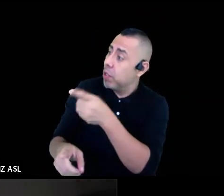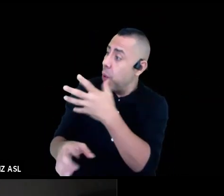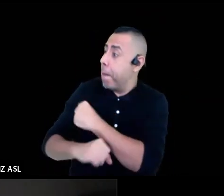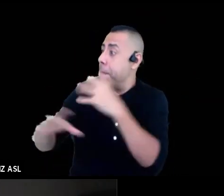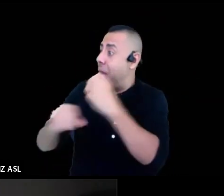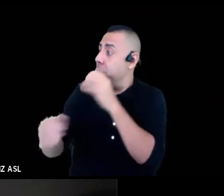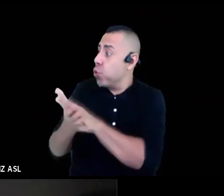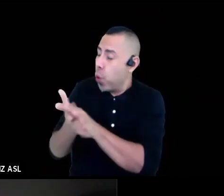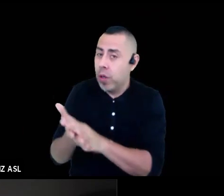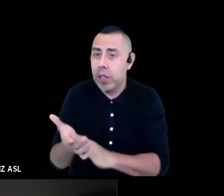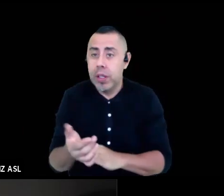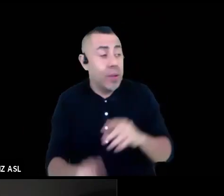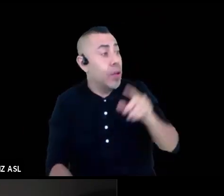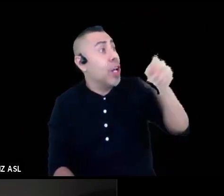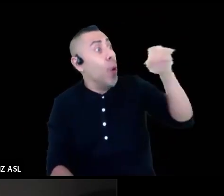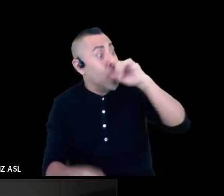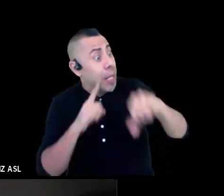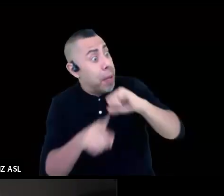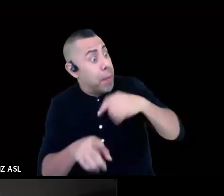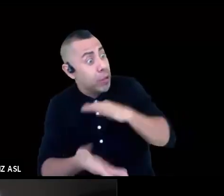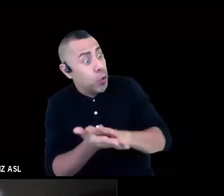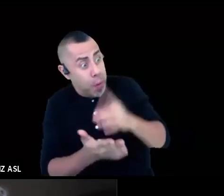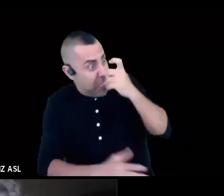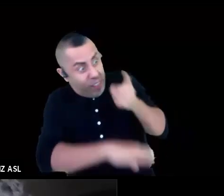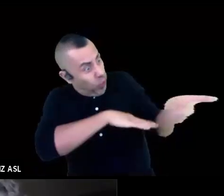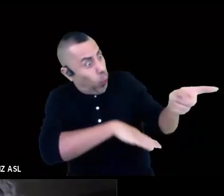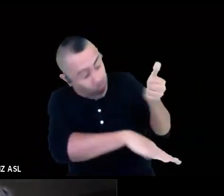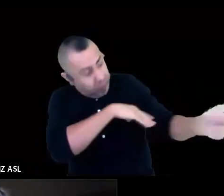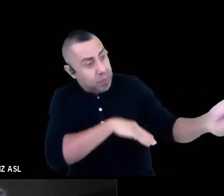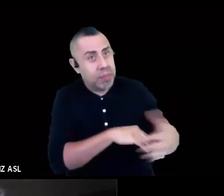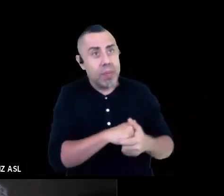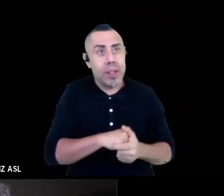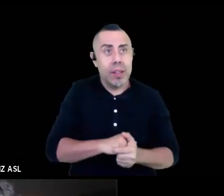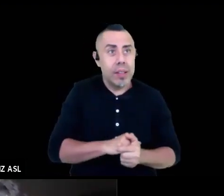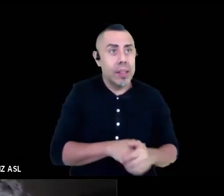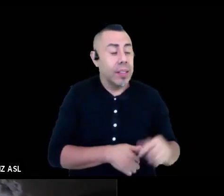you. I was fucking defending you.